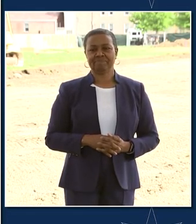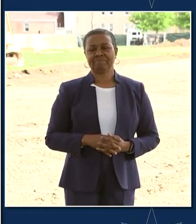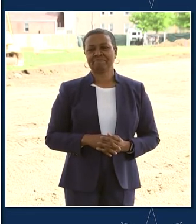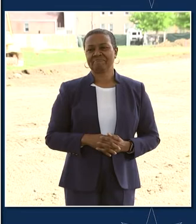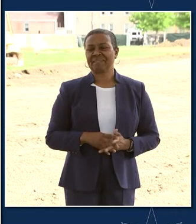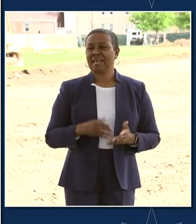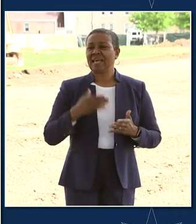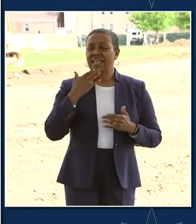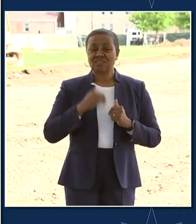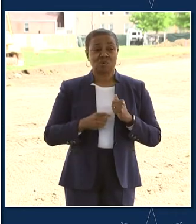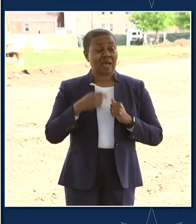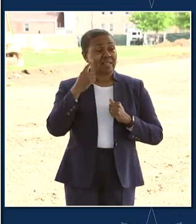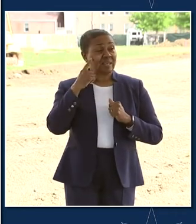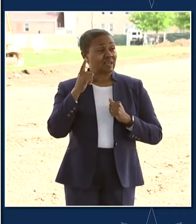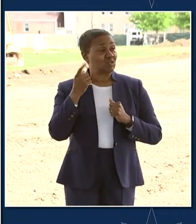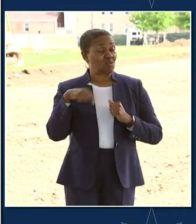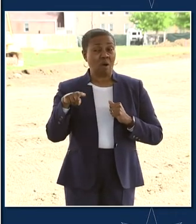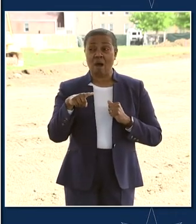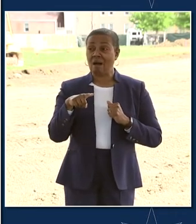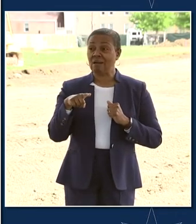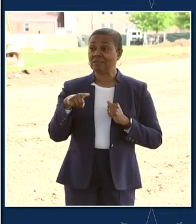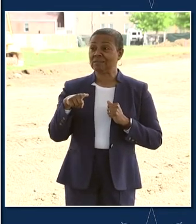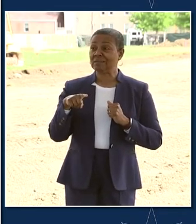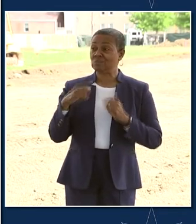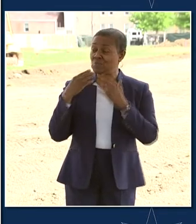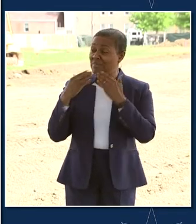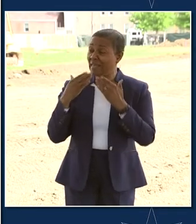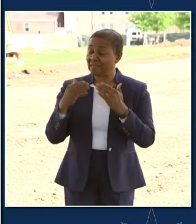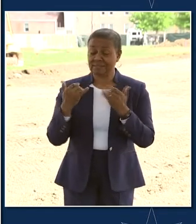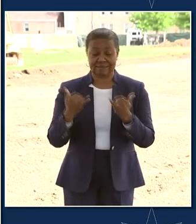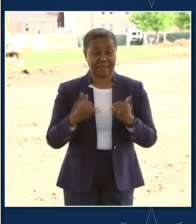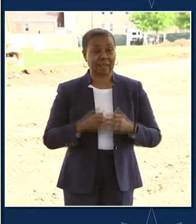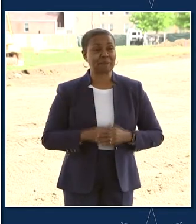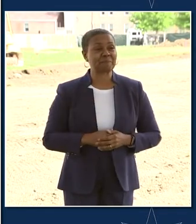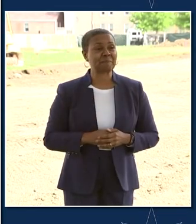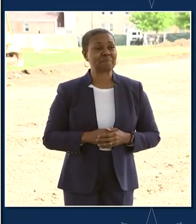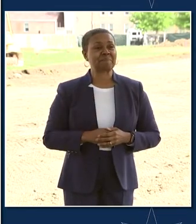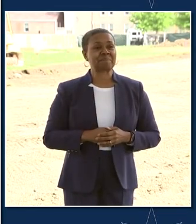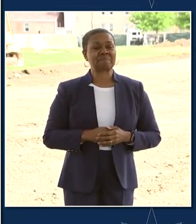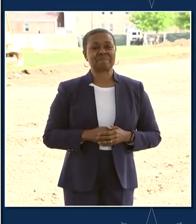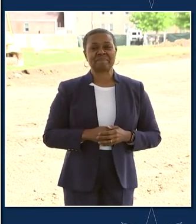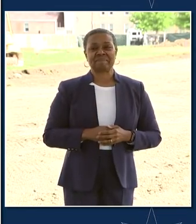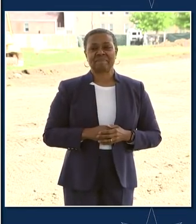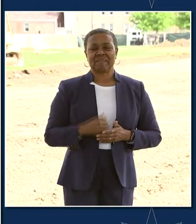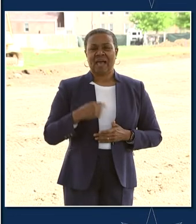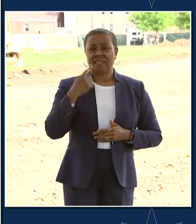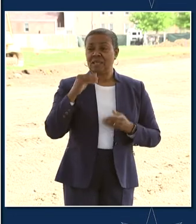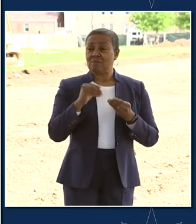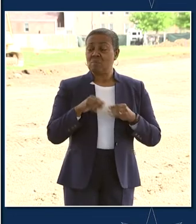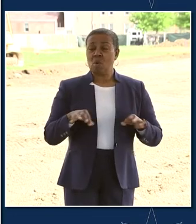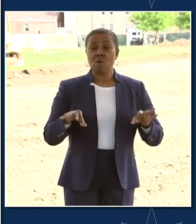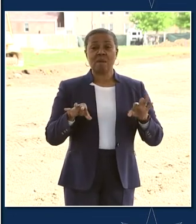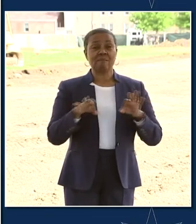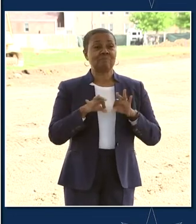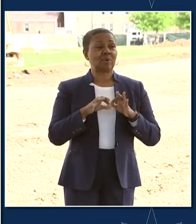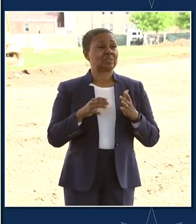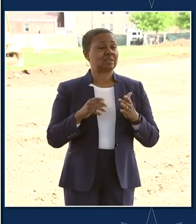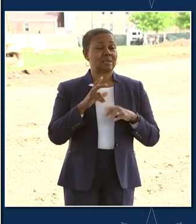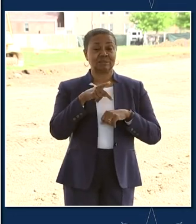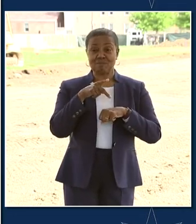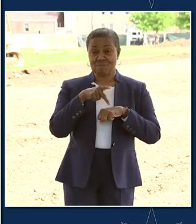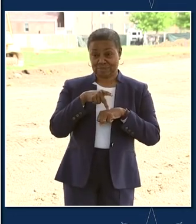Thanks, everyone. I think everybody got to be thanked today. I think more importantly is the